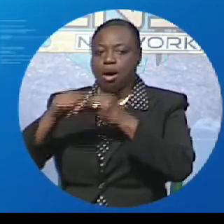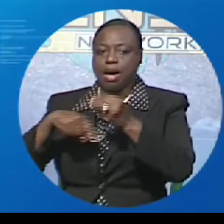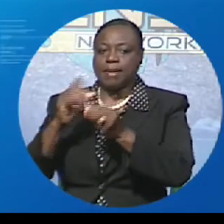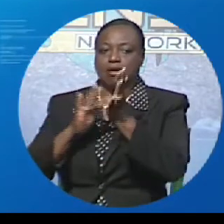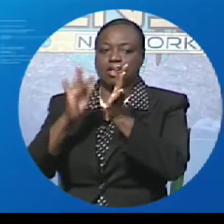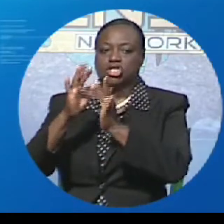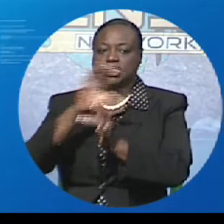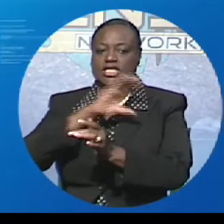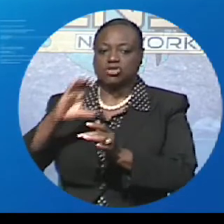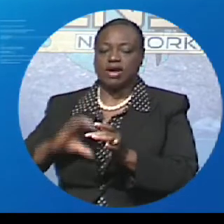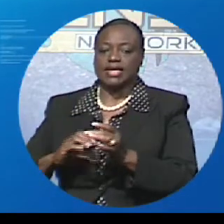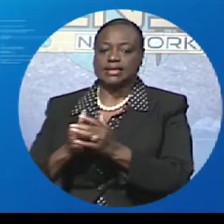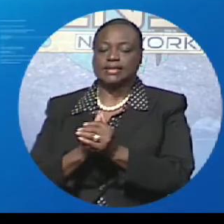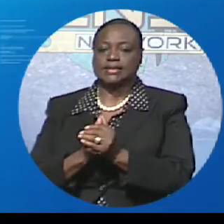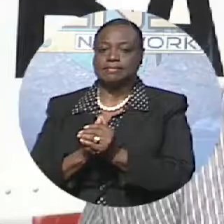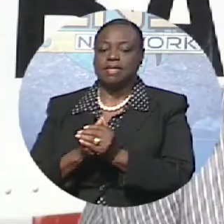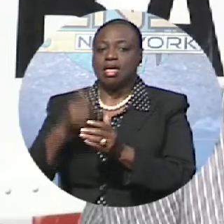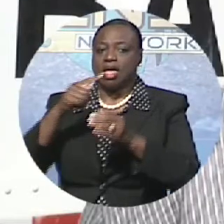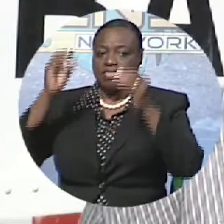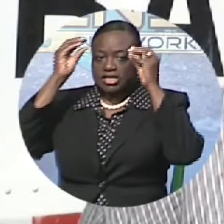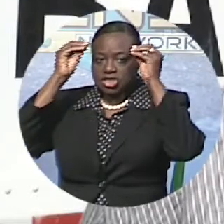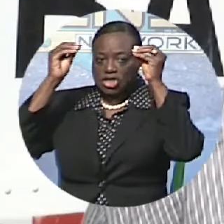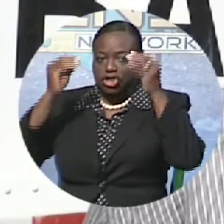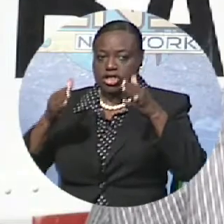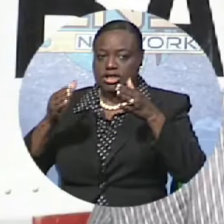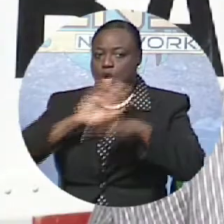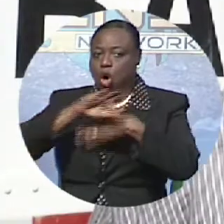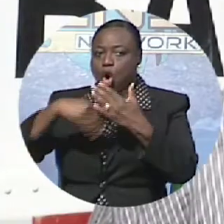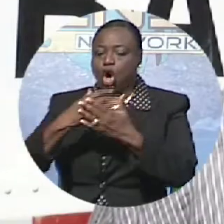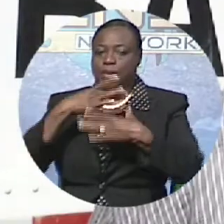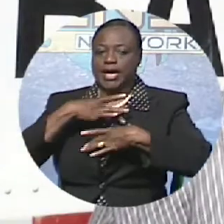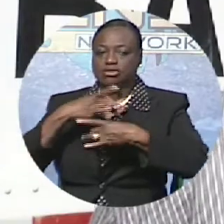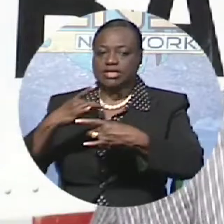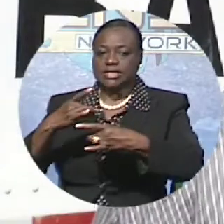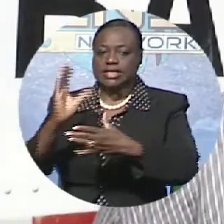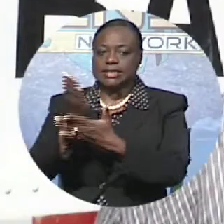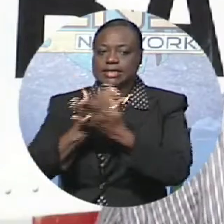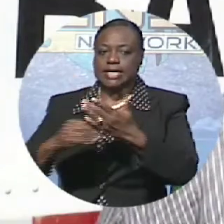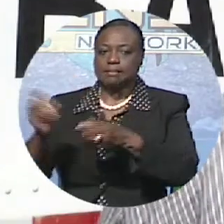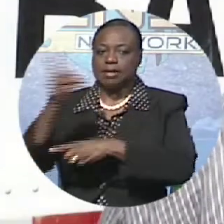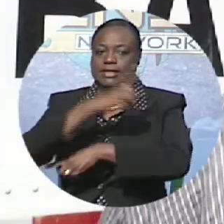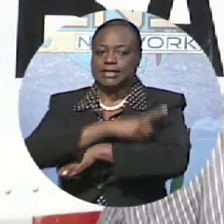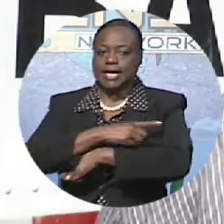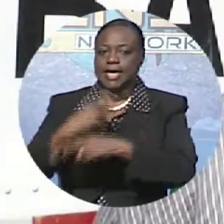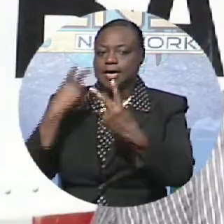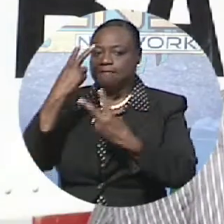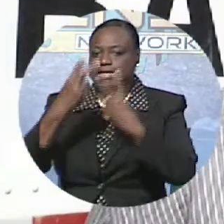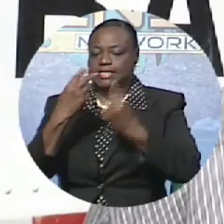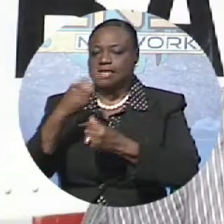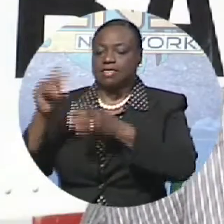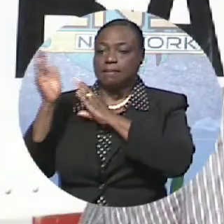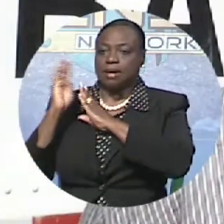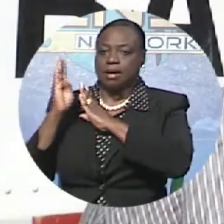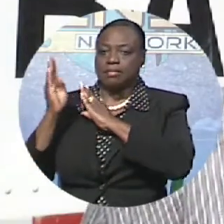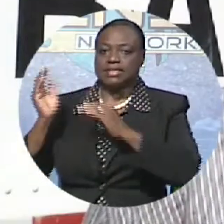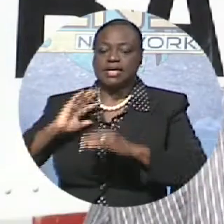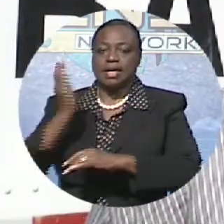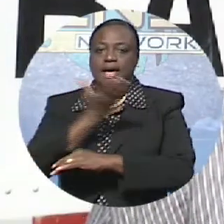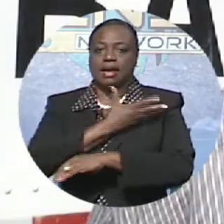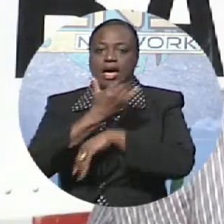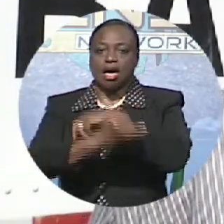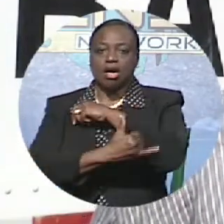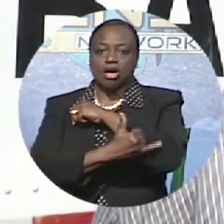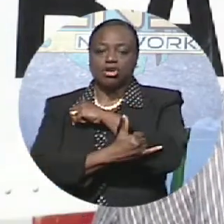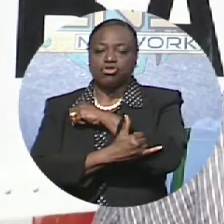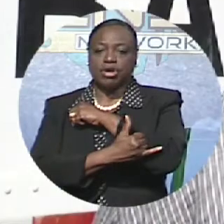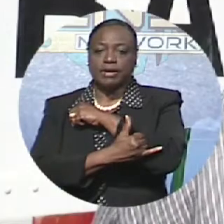Bahamas. The teachers, they are all interested in someday visiting the Bahamas. And our country has been, as I left